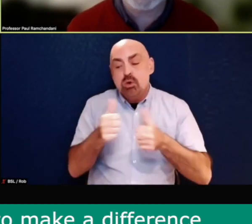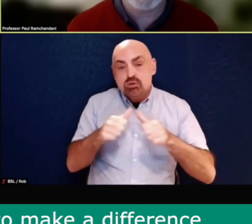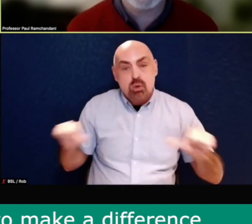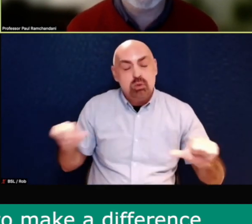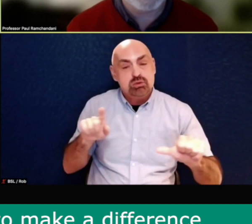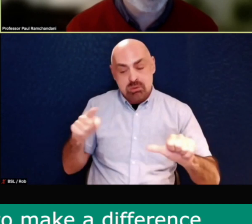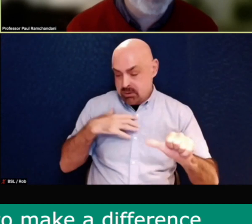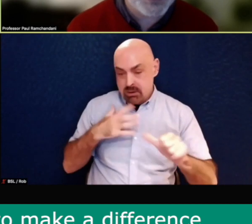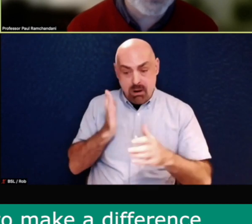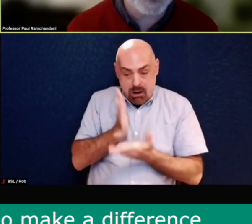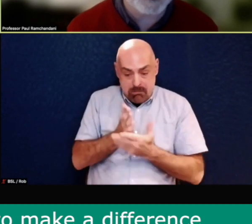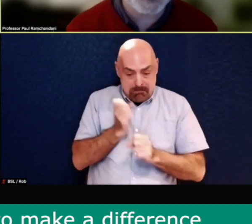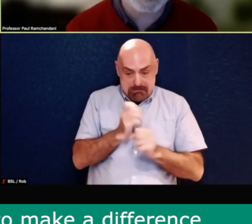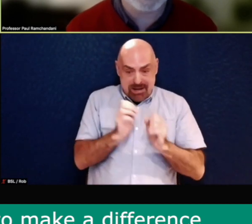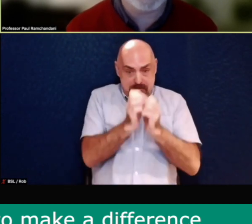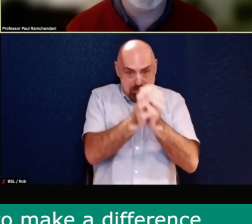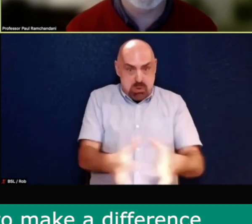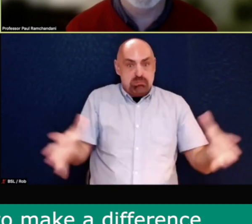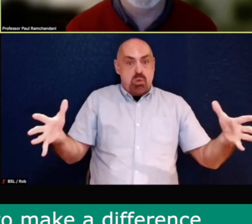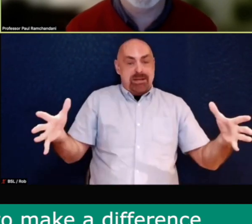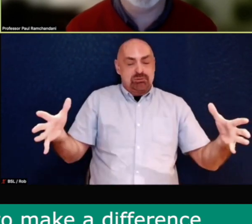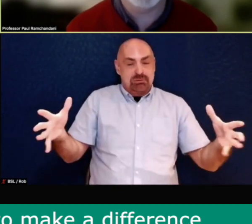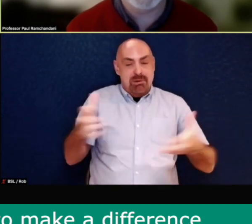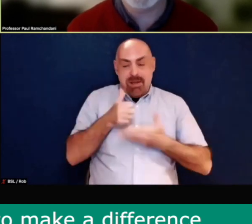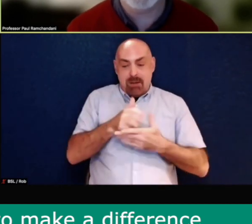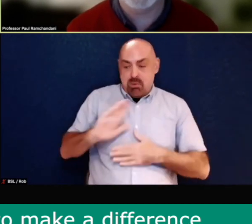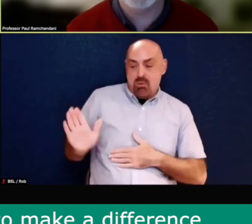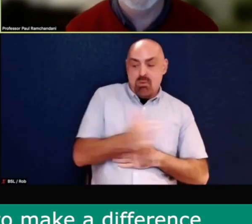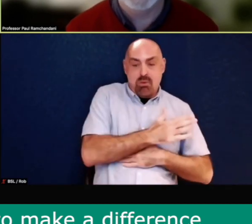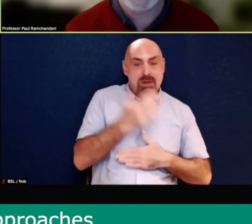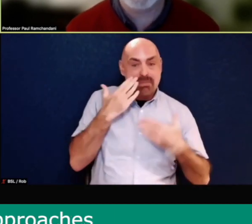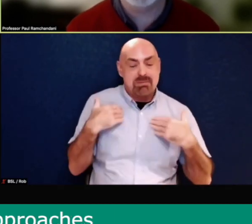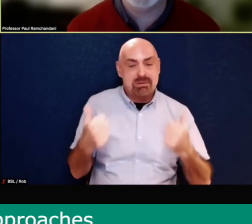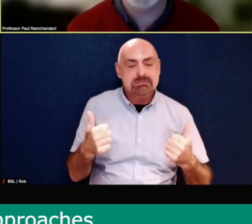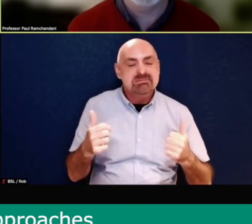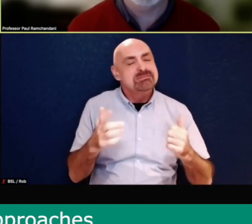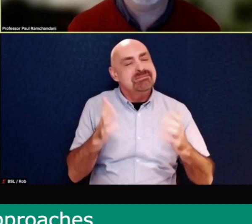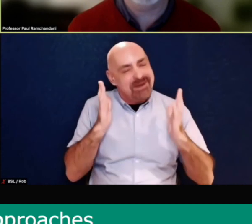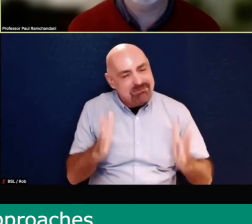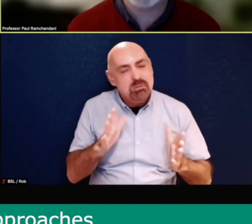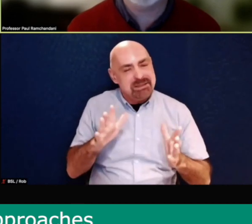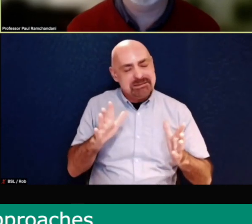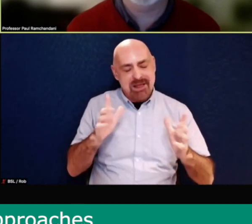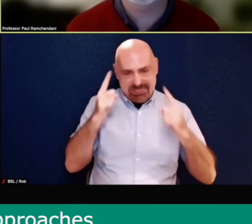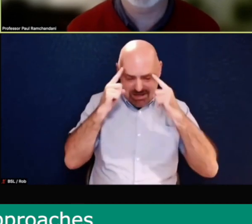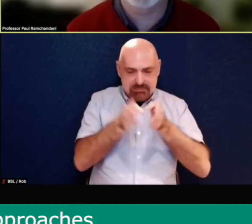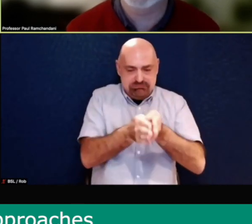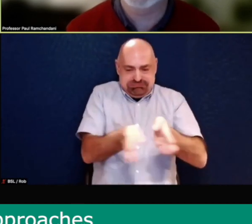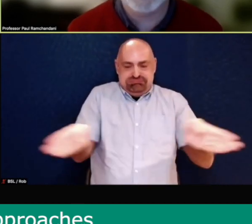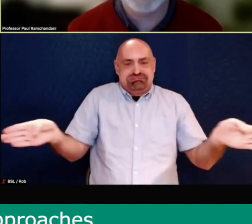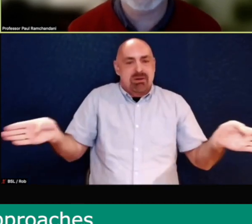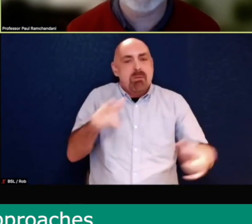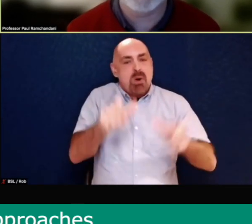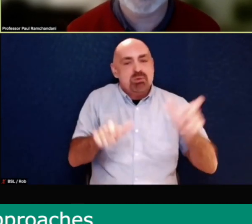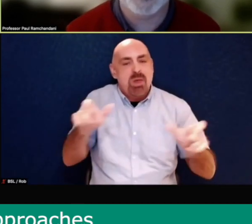want to make a difference to the population risk of mental health problems, have to be thinking about population approaches